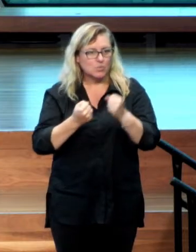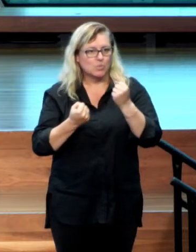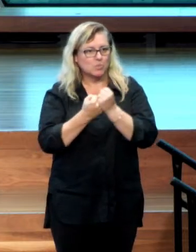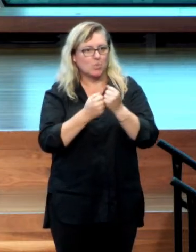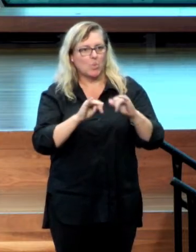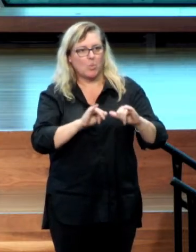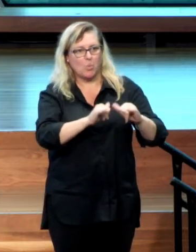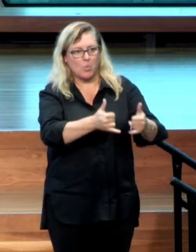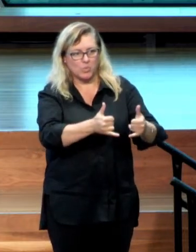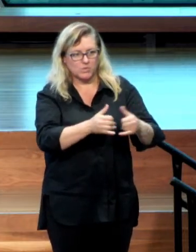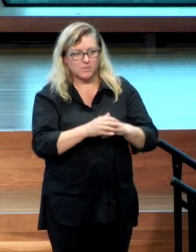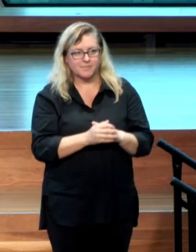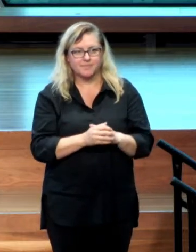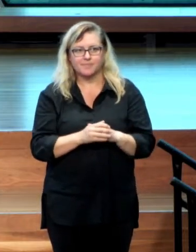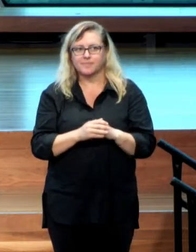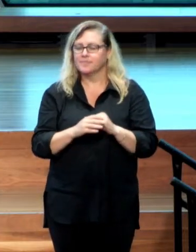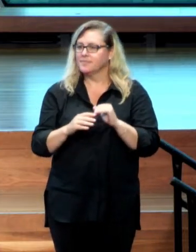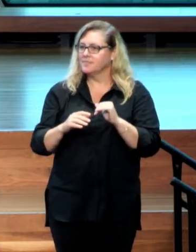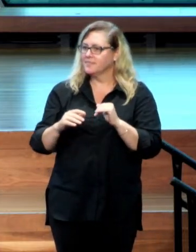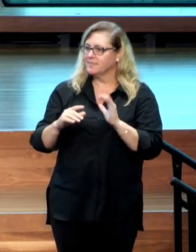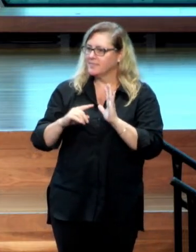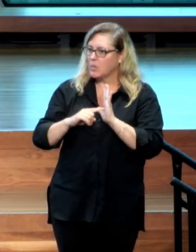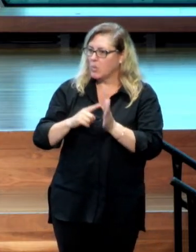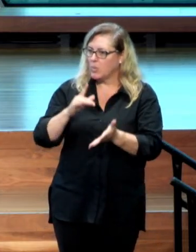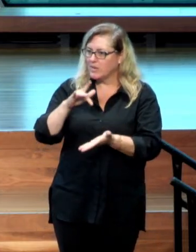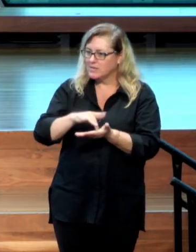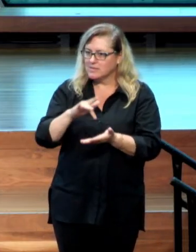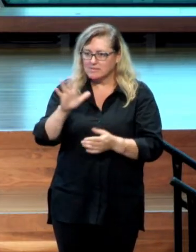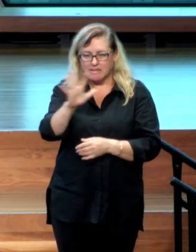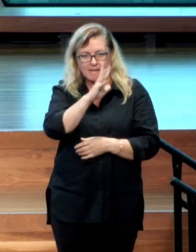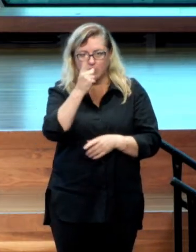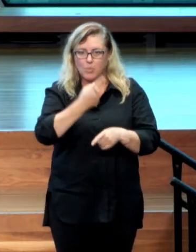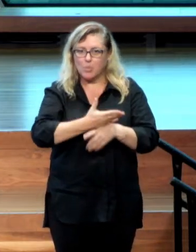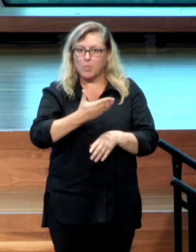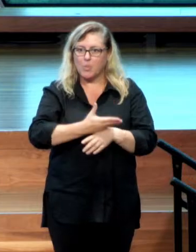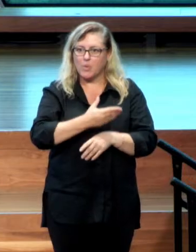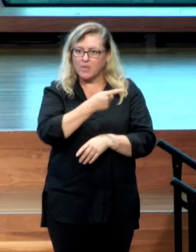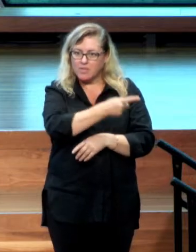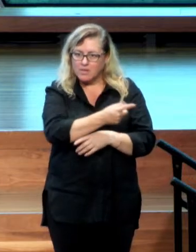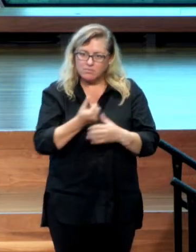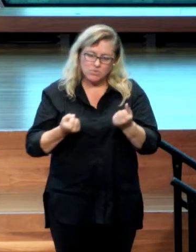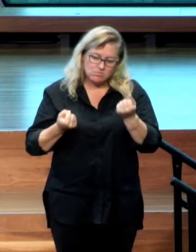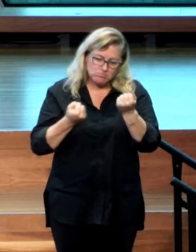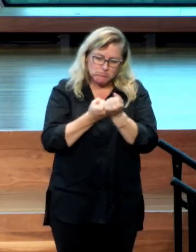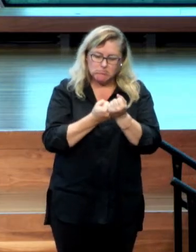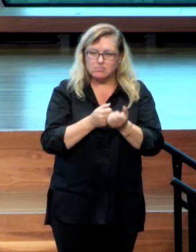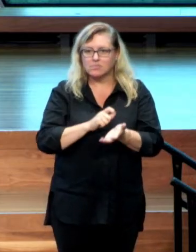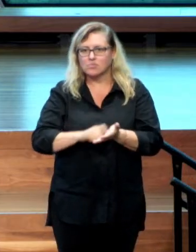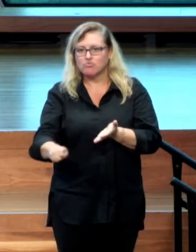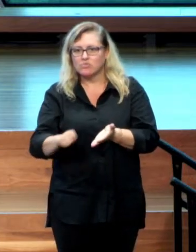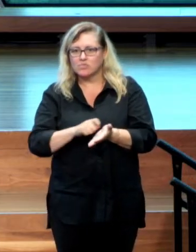award, the Wheeler Centre and everybody that works there, for supporting